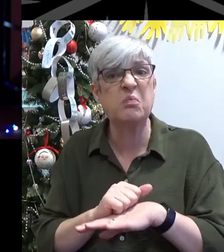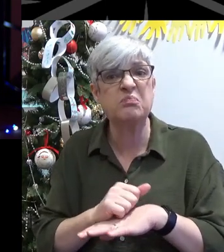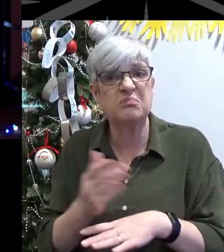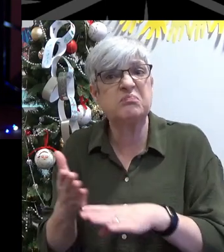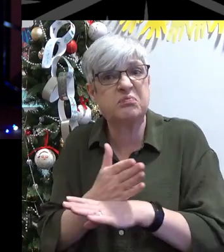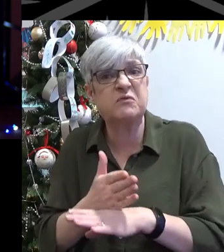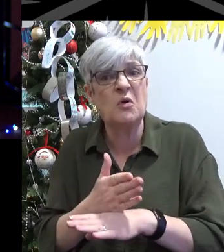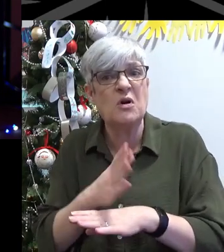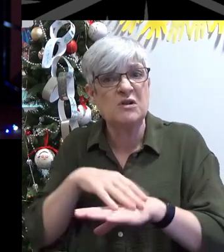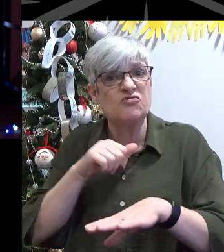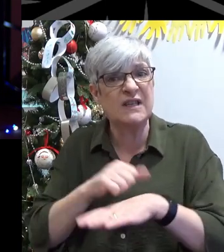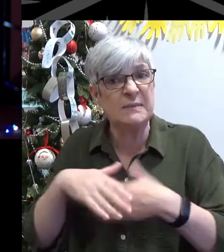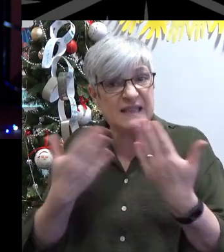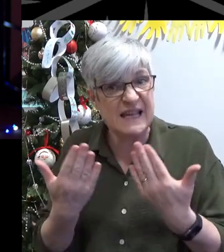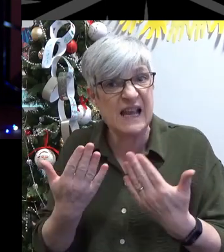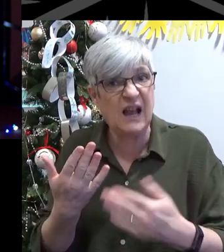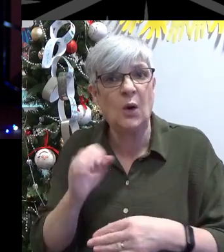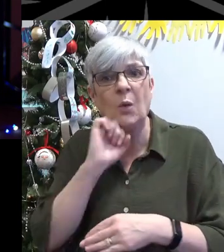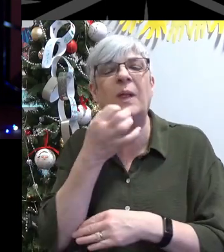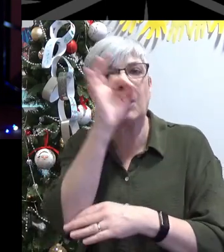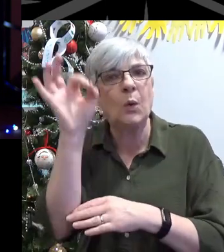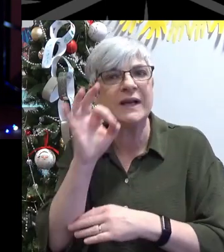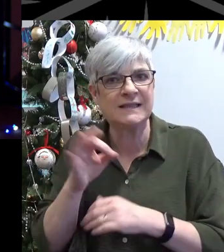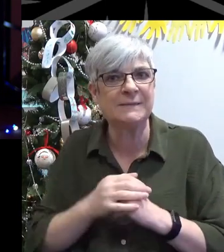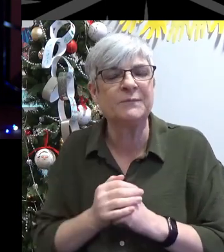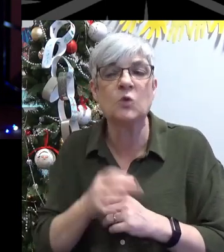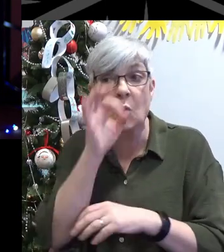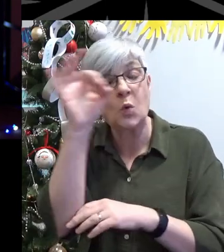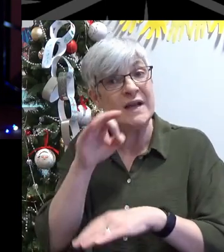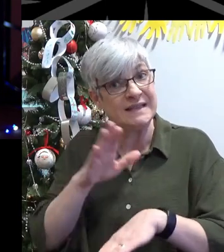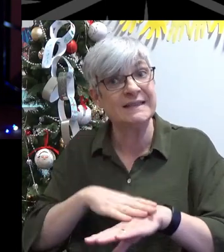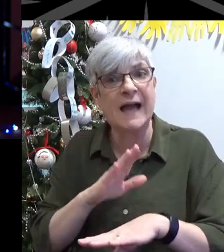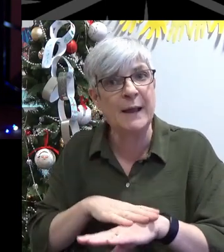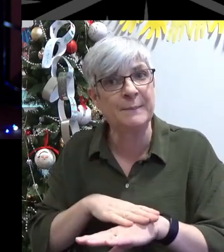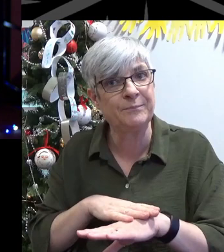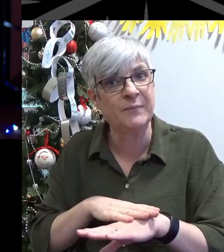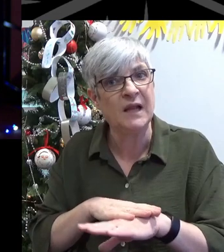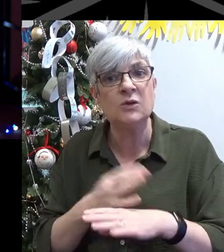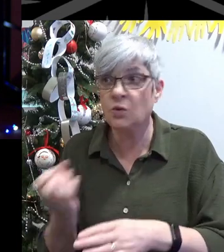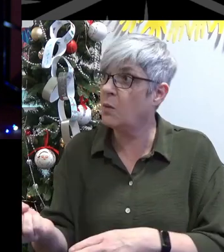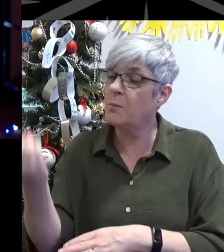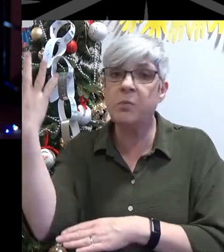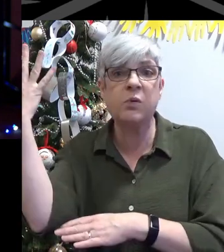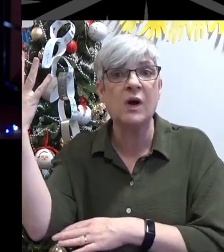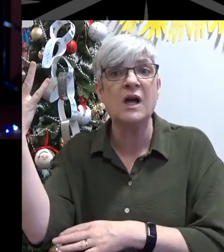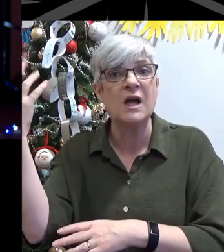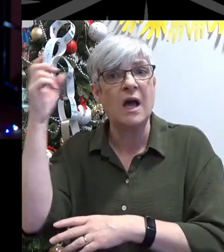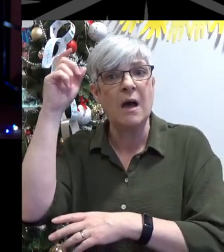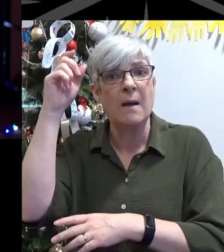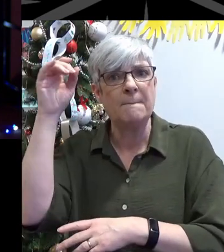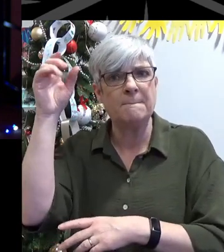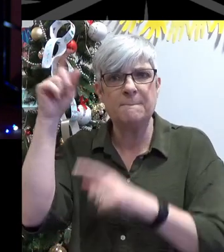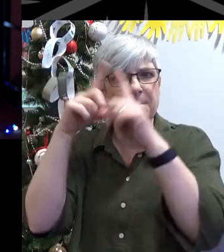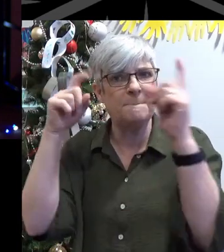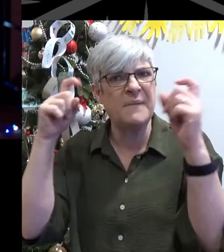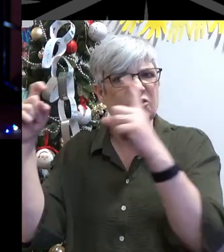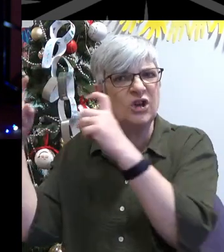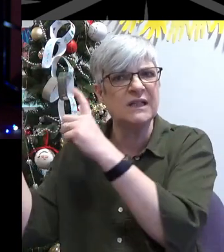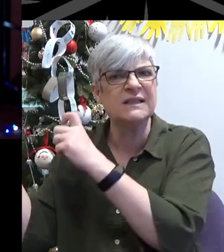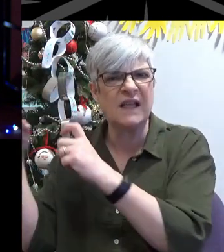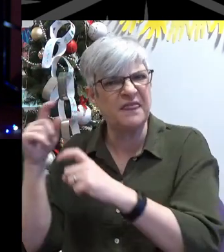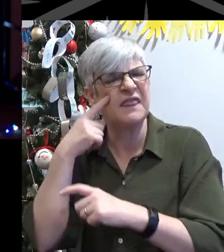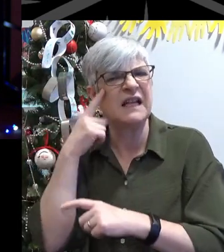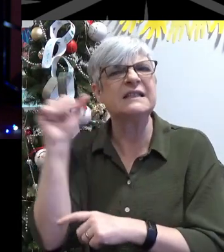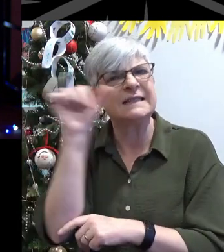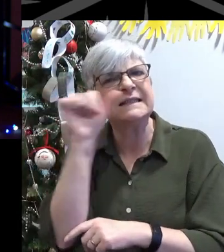Day is finally upon us. So it's Christmas time. It's quiz time. We're going to put up some pictures. I think there's 16 in all of folks,